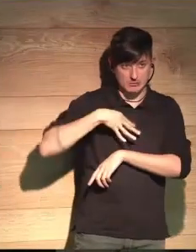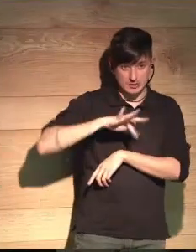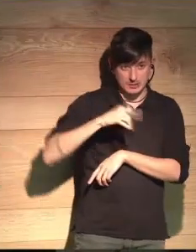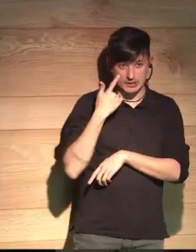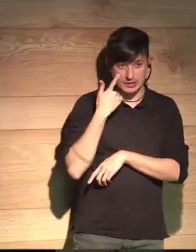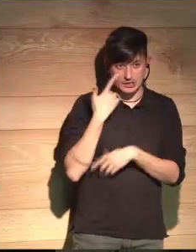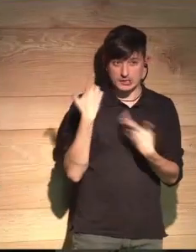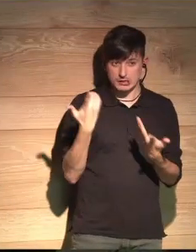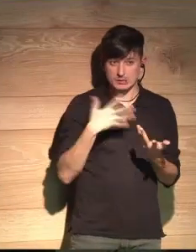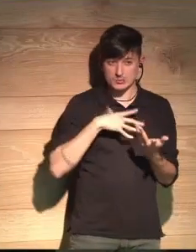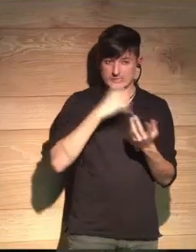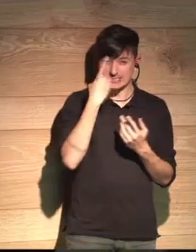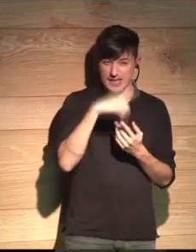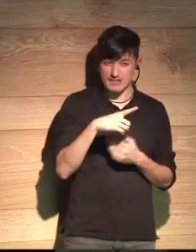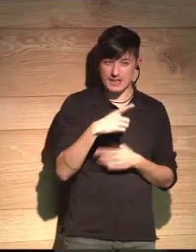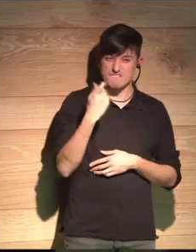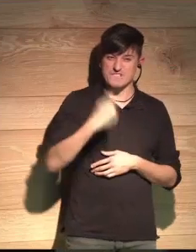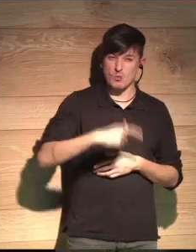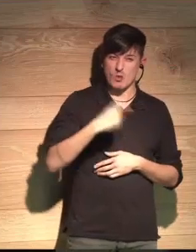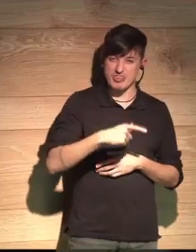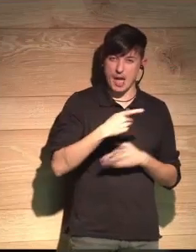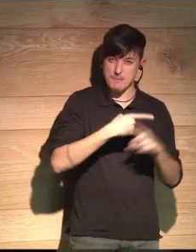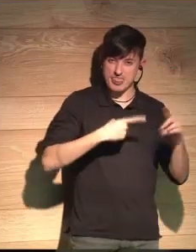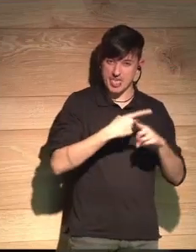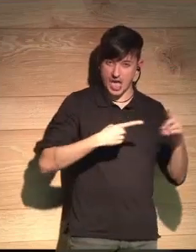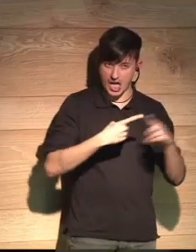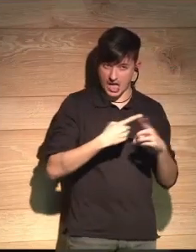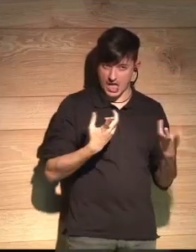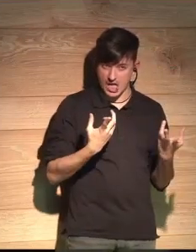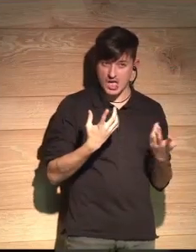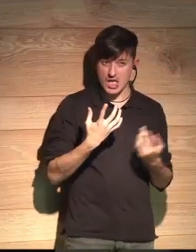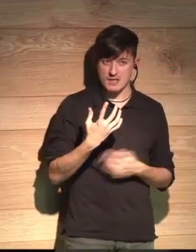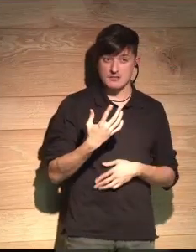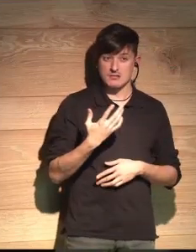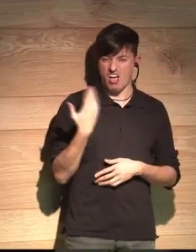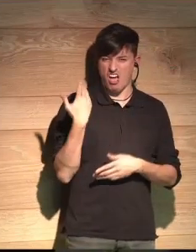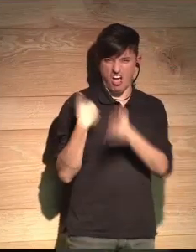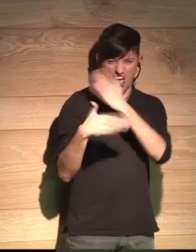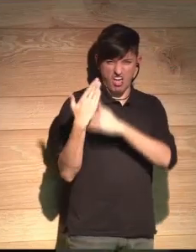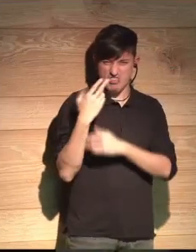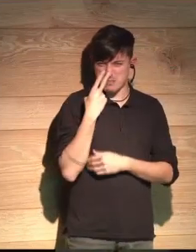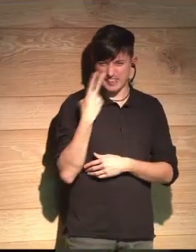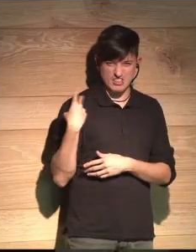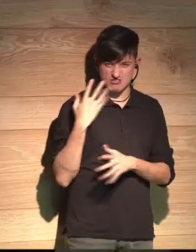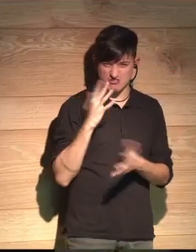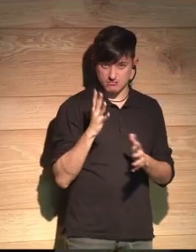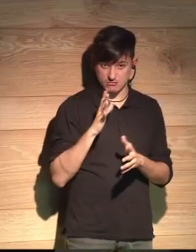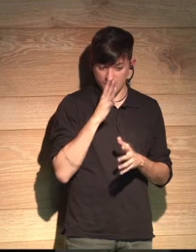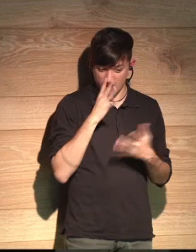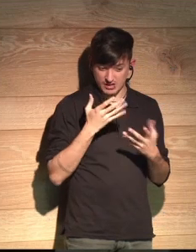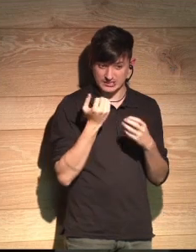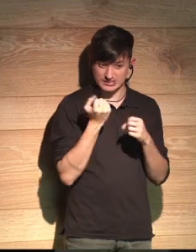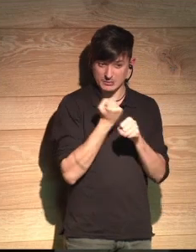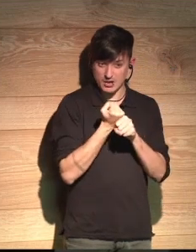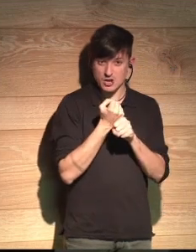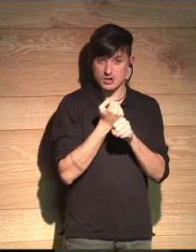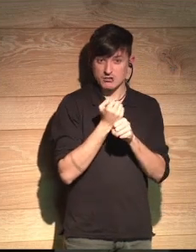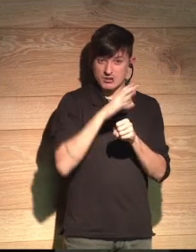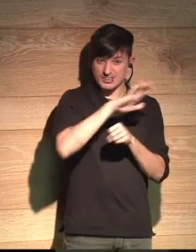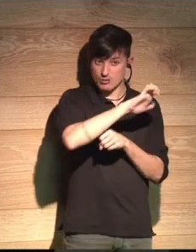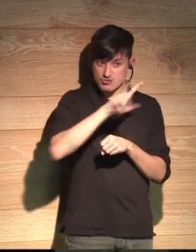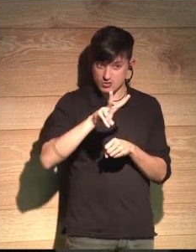frequencies of vibration of the bridge. So now what we are doing, this was done a couple of years ago. So what we are doing now is working with Uber in the United States and working